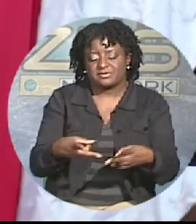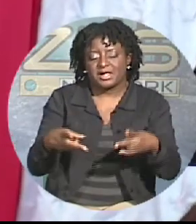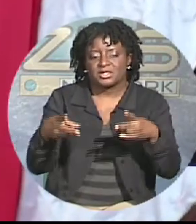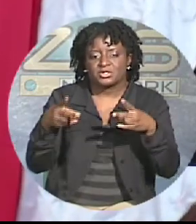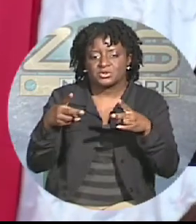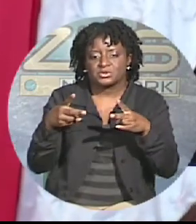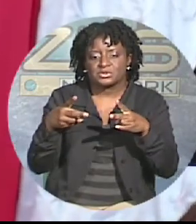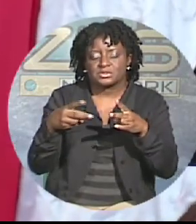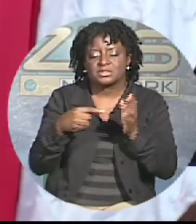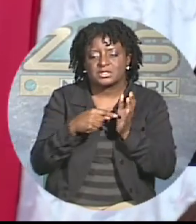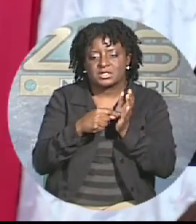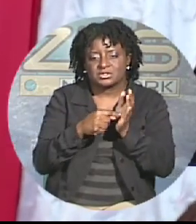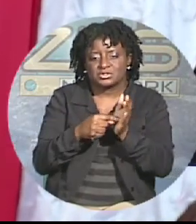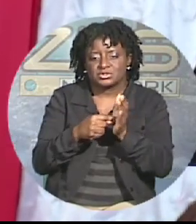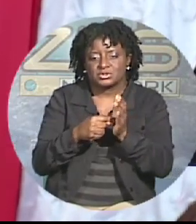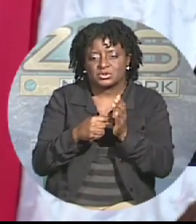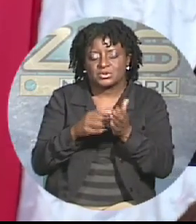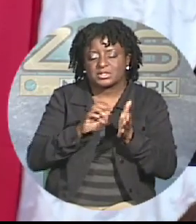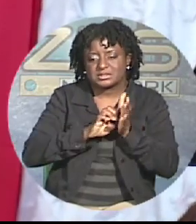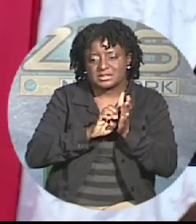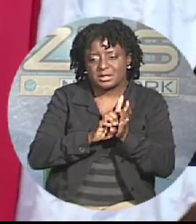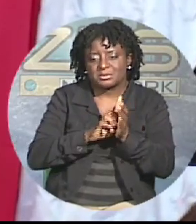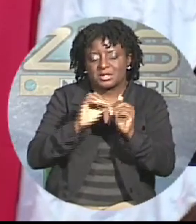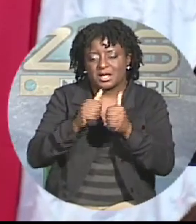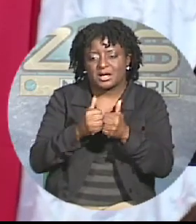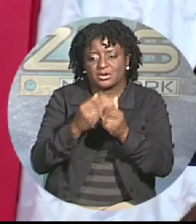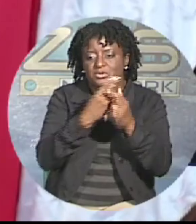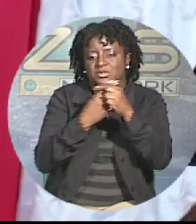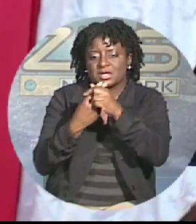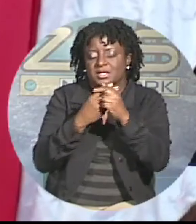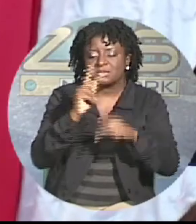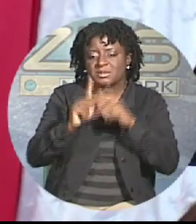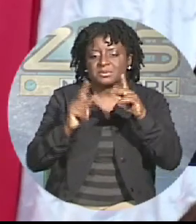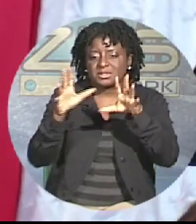of how a united people can achieve real peace and real freedom.